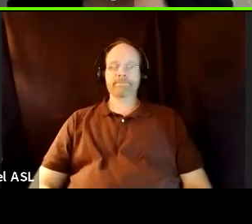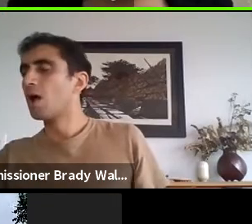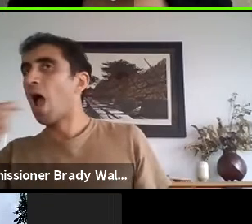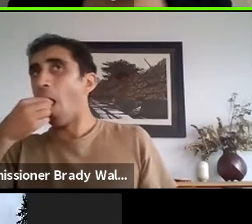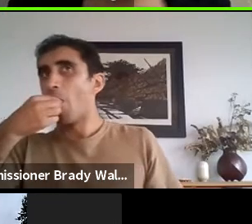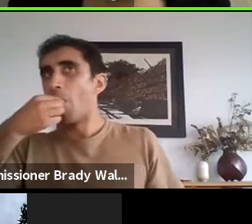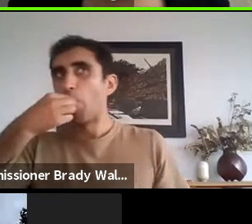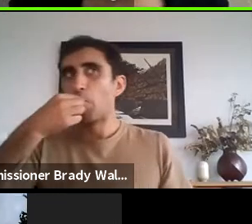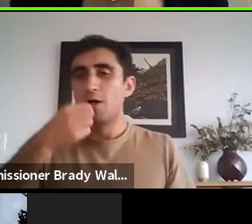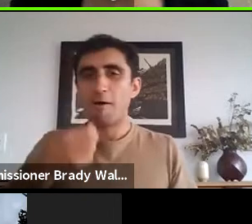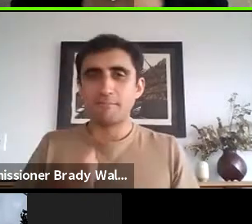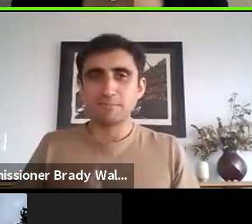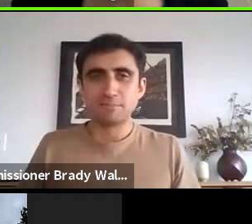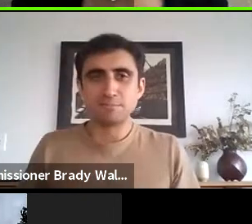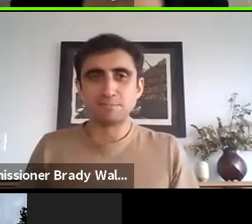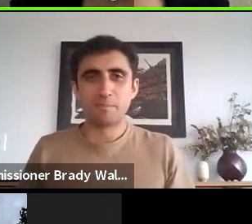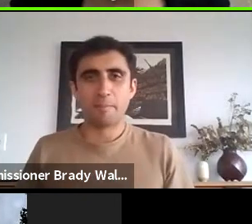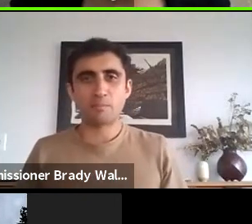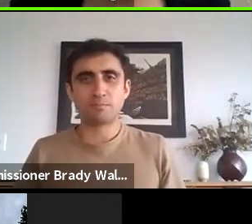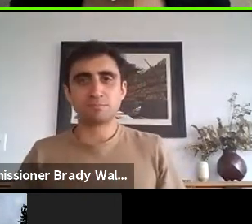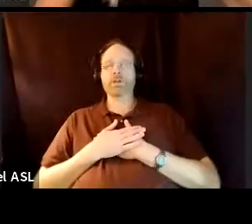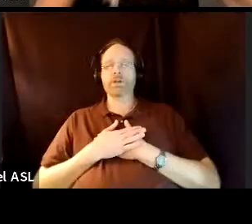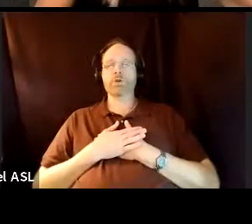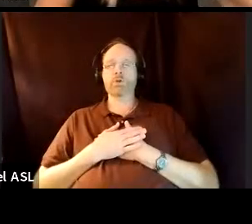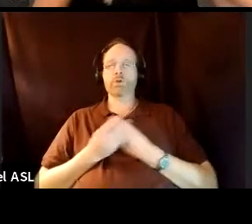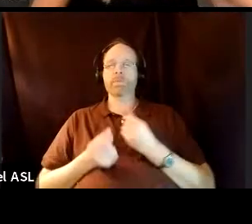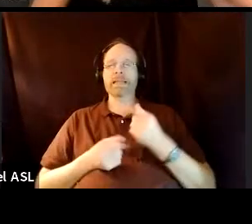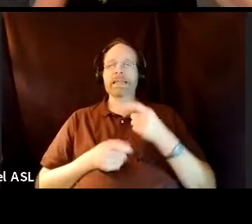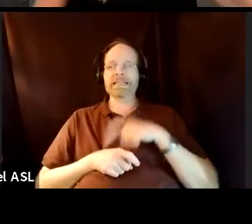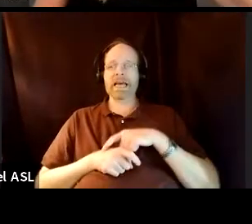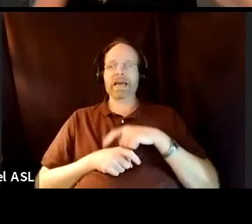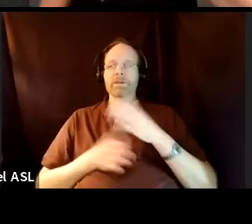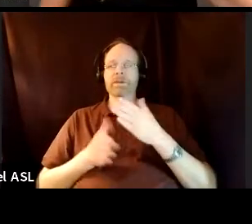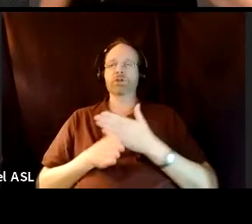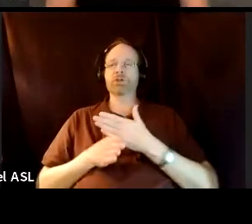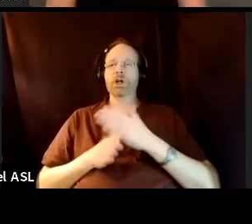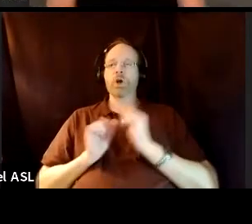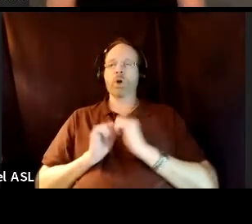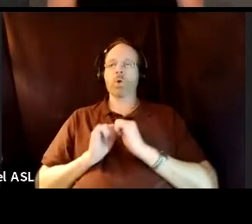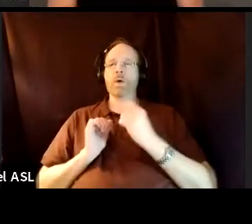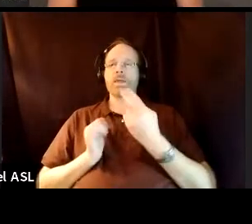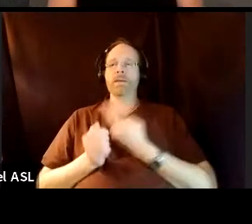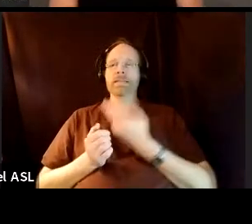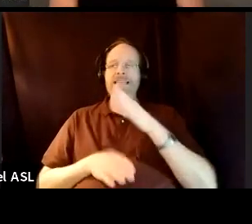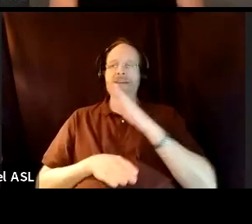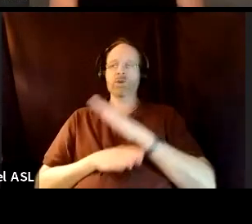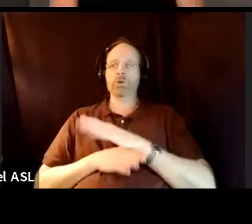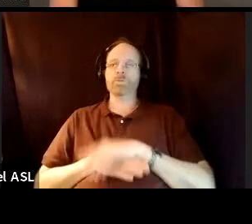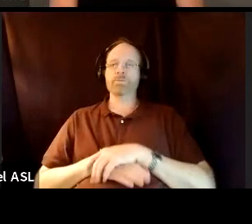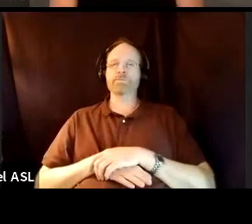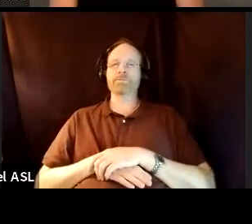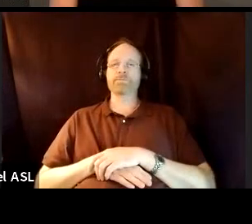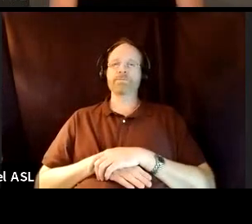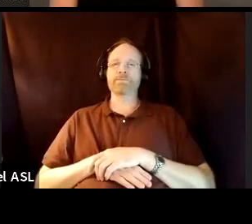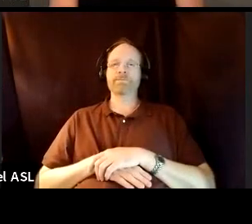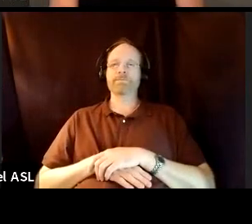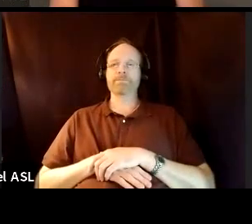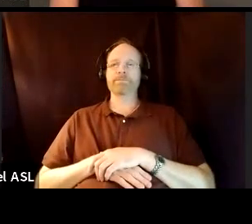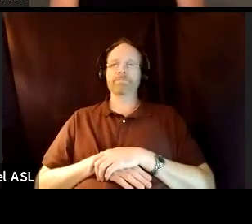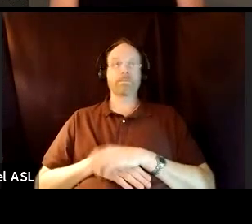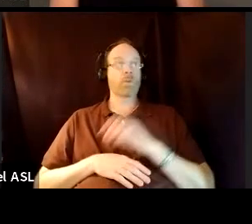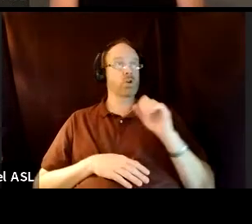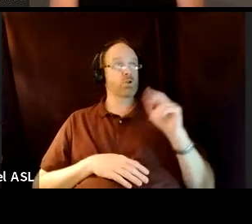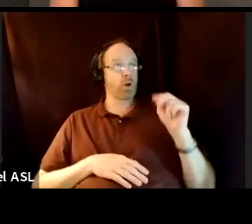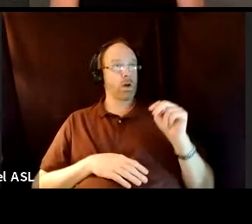Thank you. We really appreciate you taking the time to share with us this afternoon. Ron, if you would